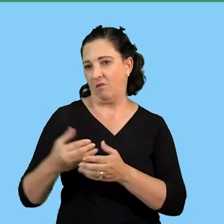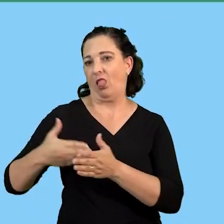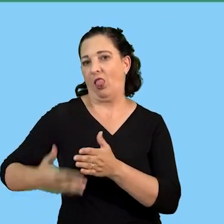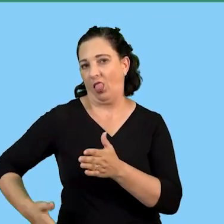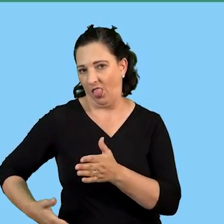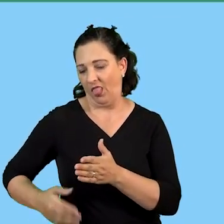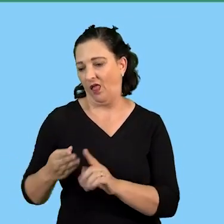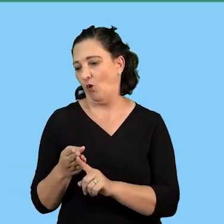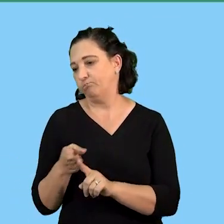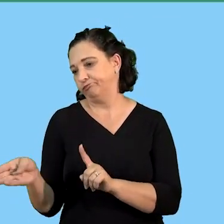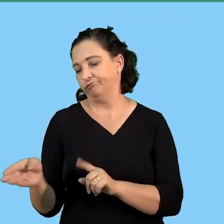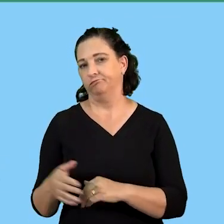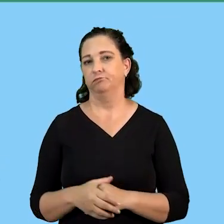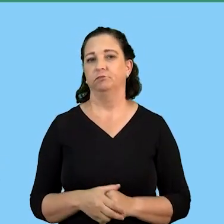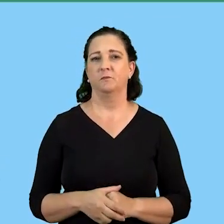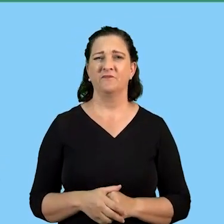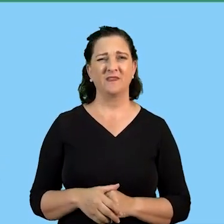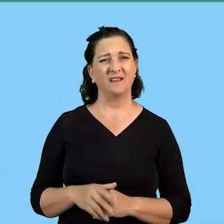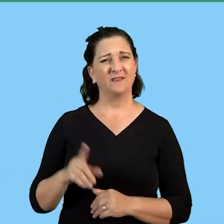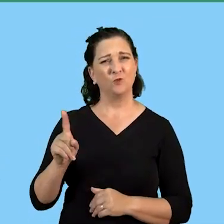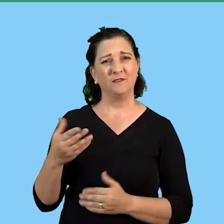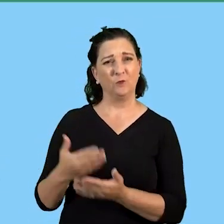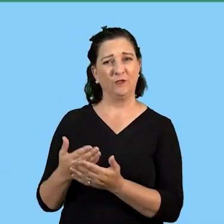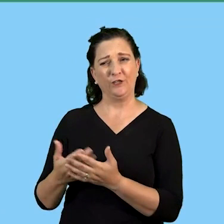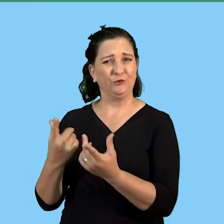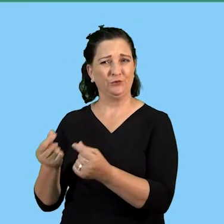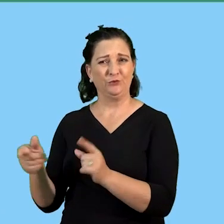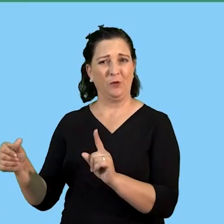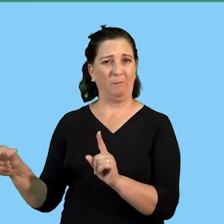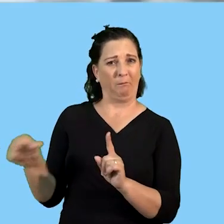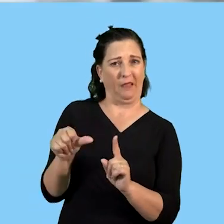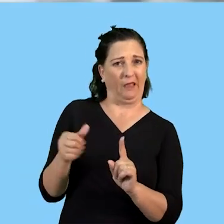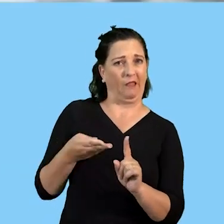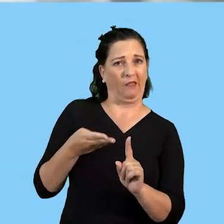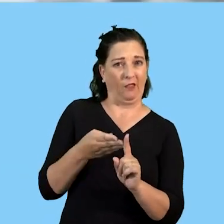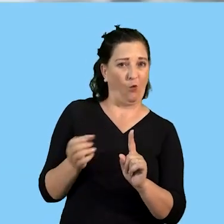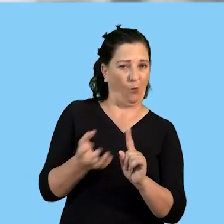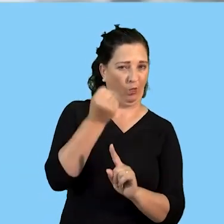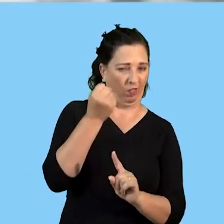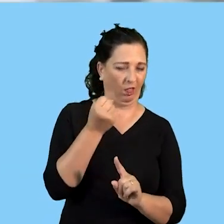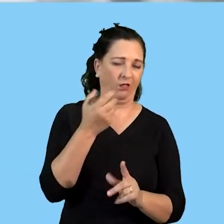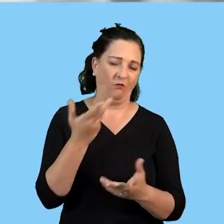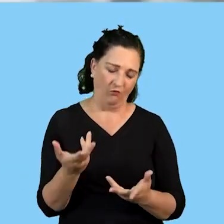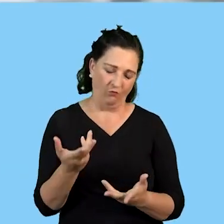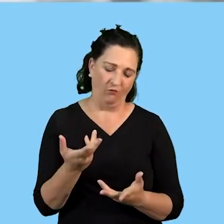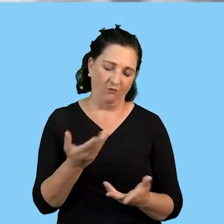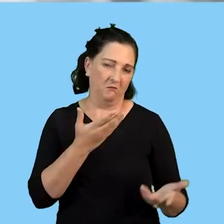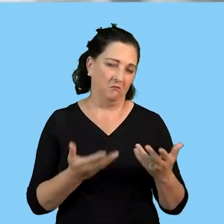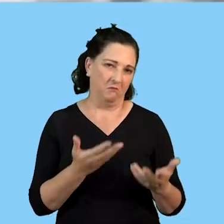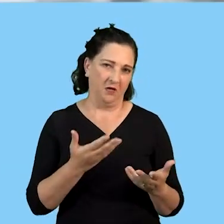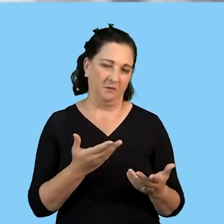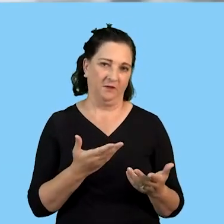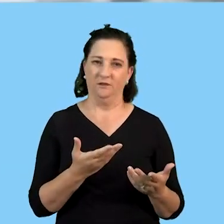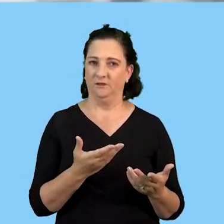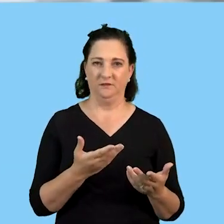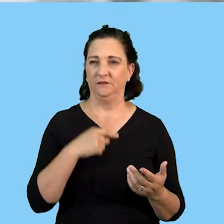deviations if there are any deviations then what measures are we taking in order to make sure that we mitigate or we